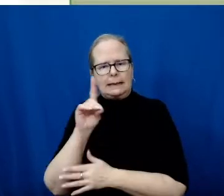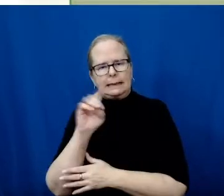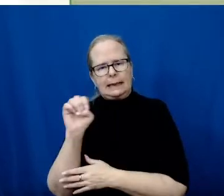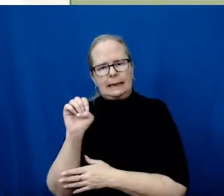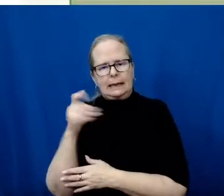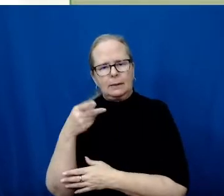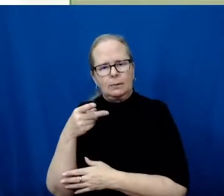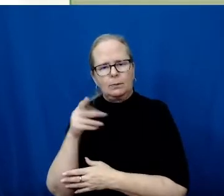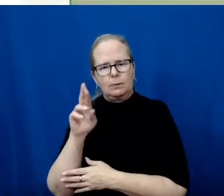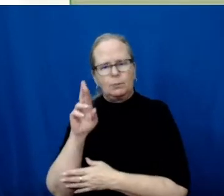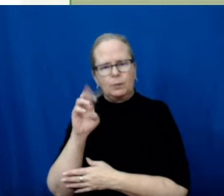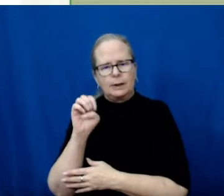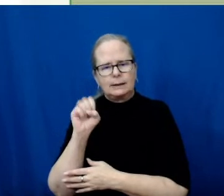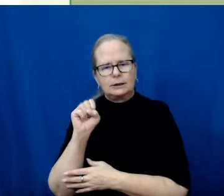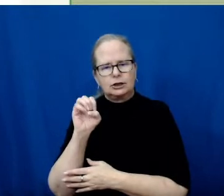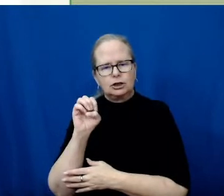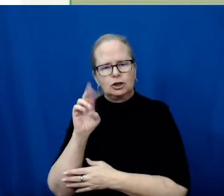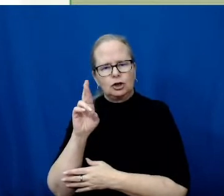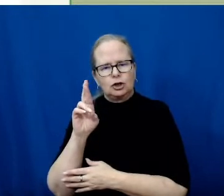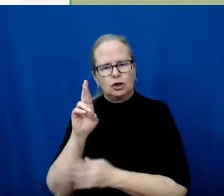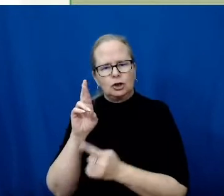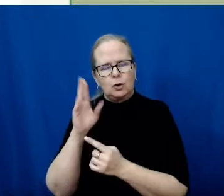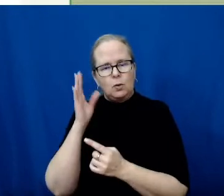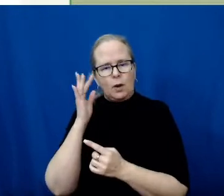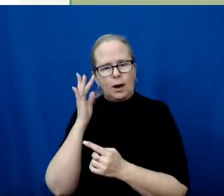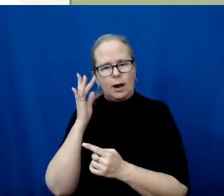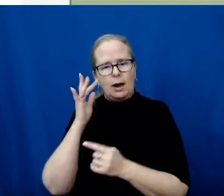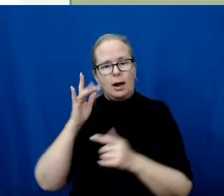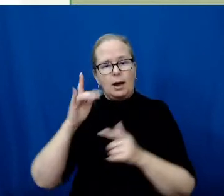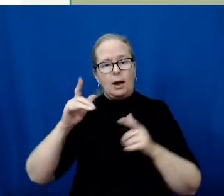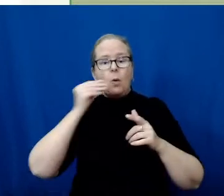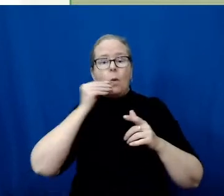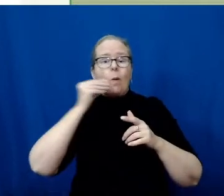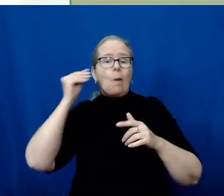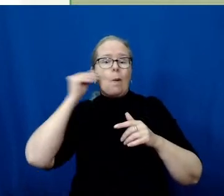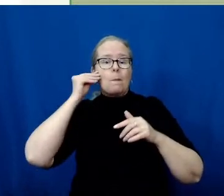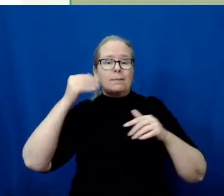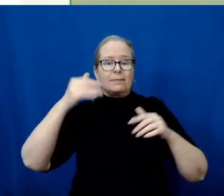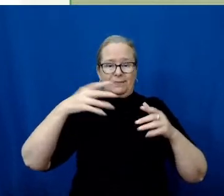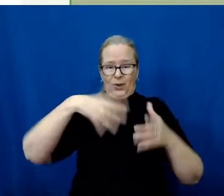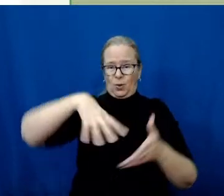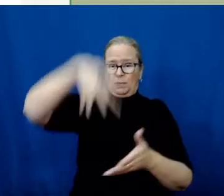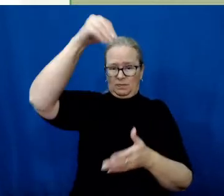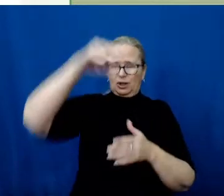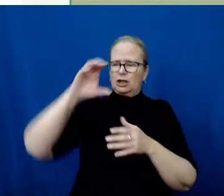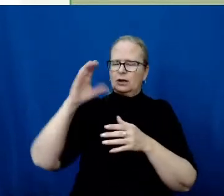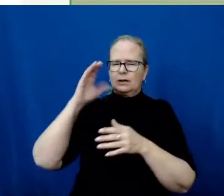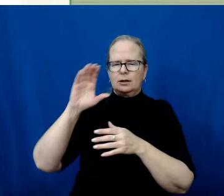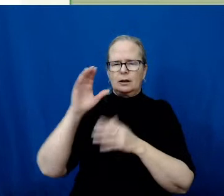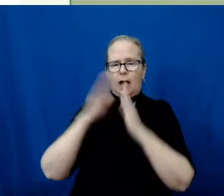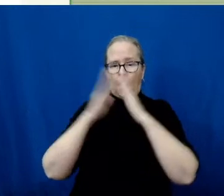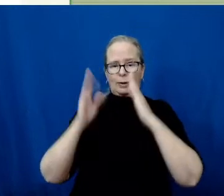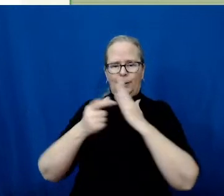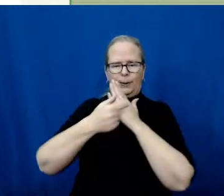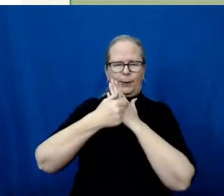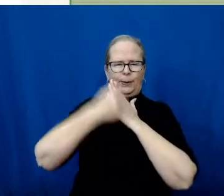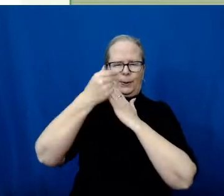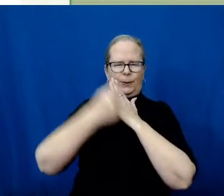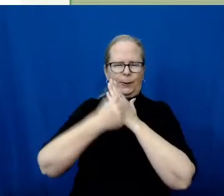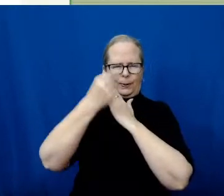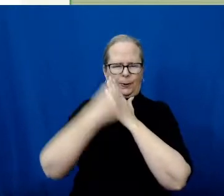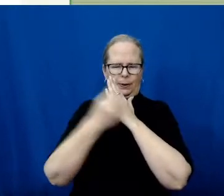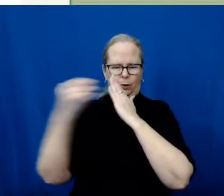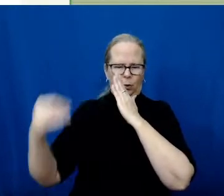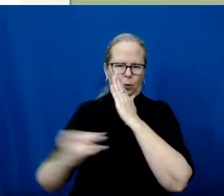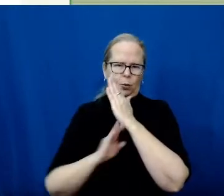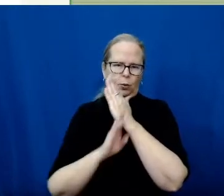monoxide into the space, and carbon monoxide kills. And I would just want to really caution people that if you don't know what